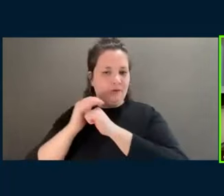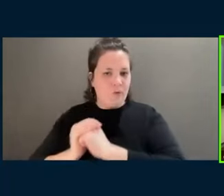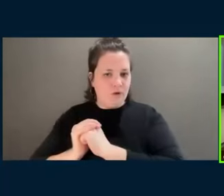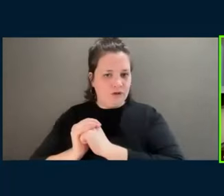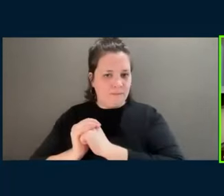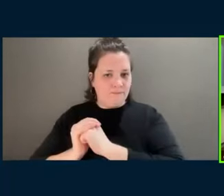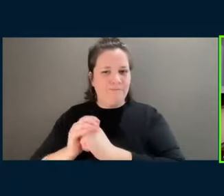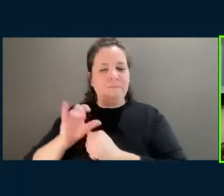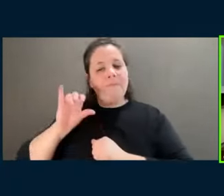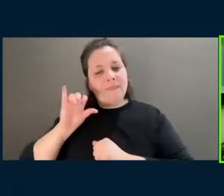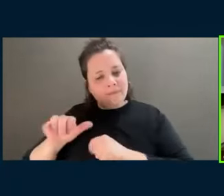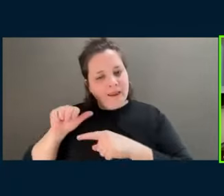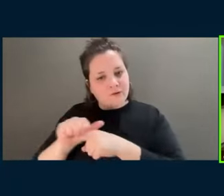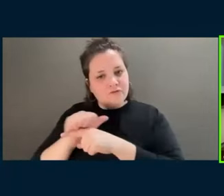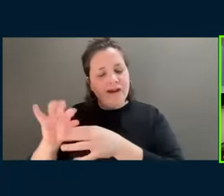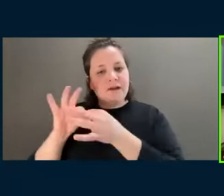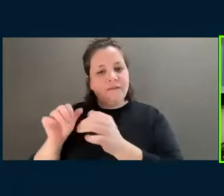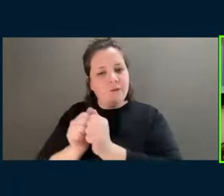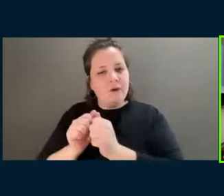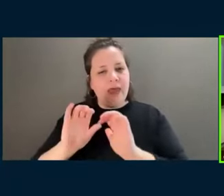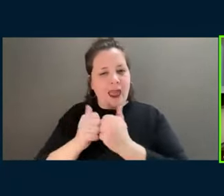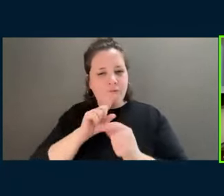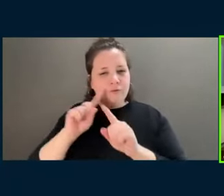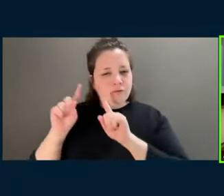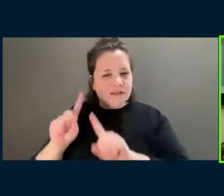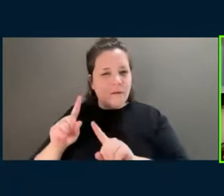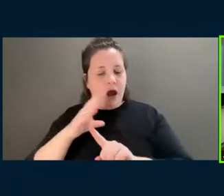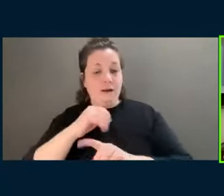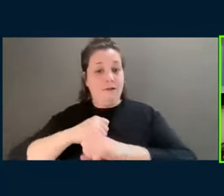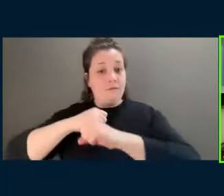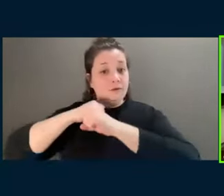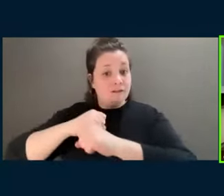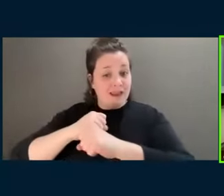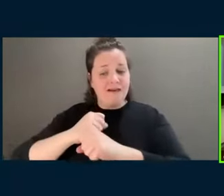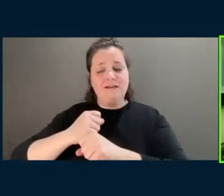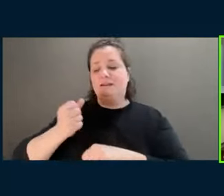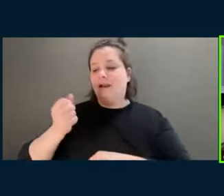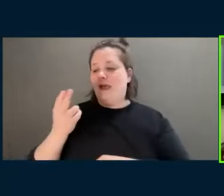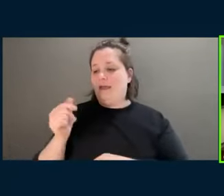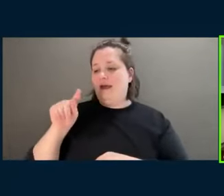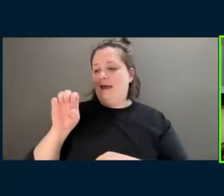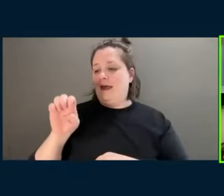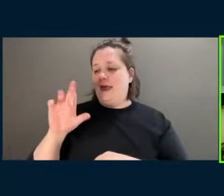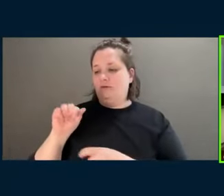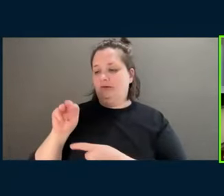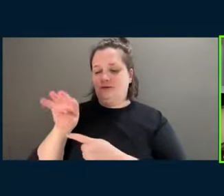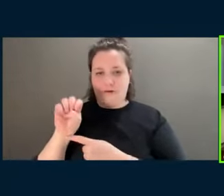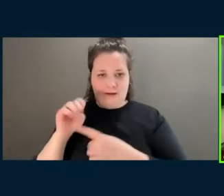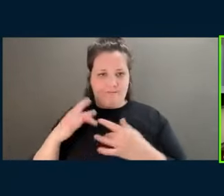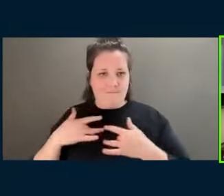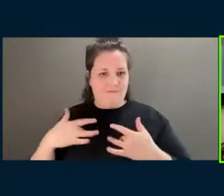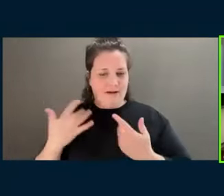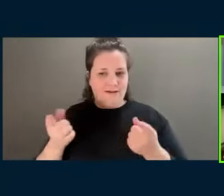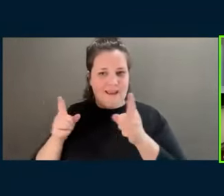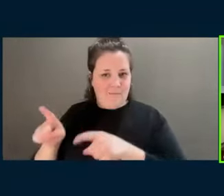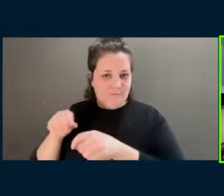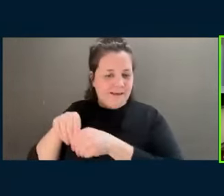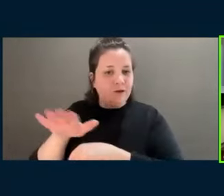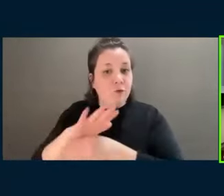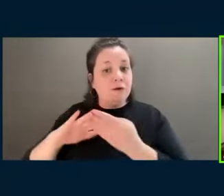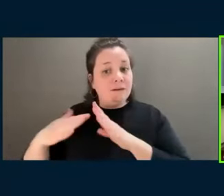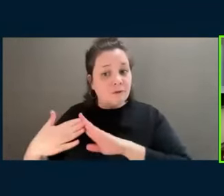that target religious institutions, fosters dialogue to strengthen relations between government, law enforcement, and faith